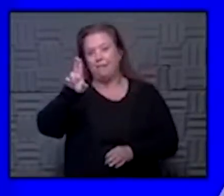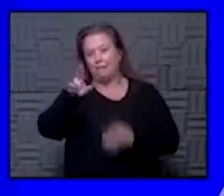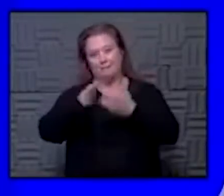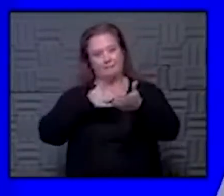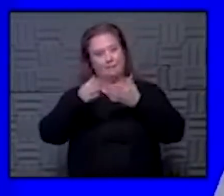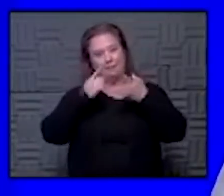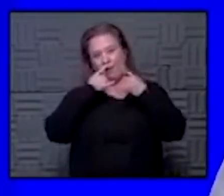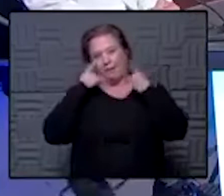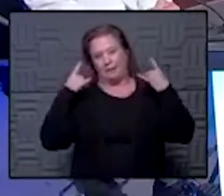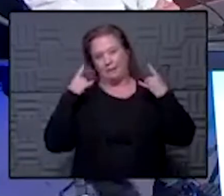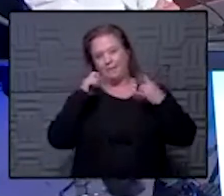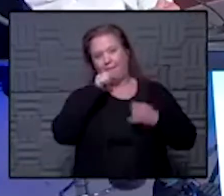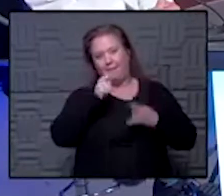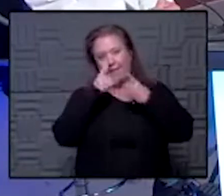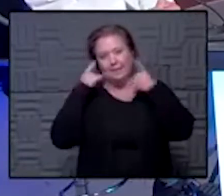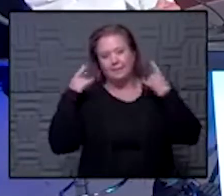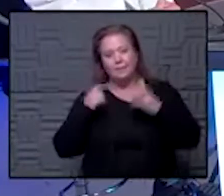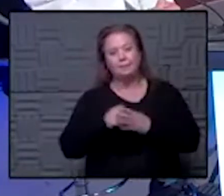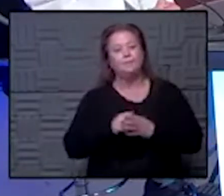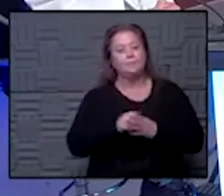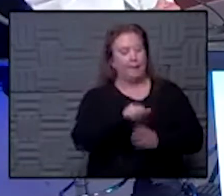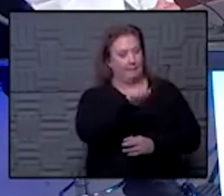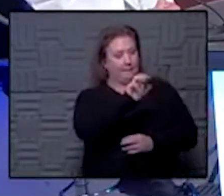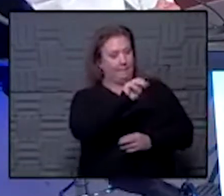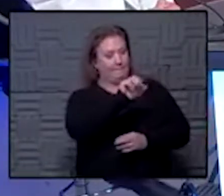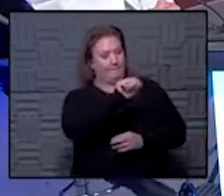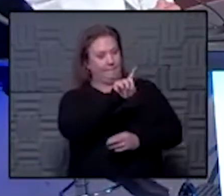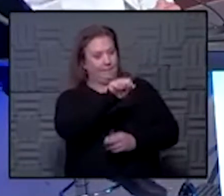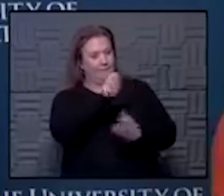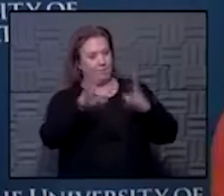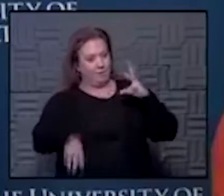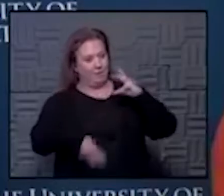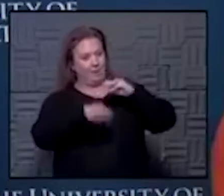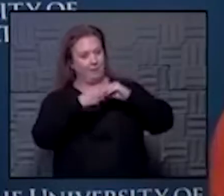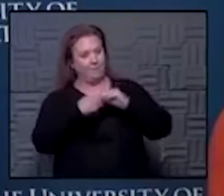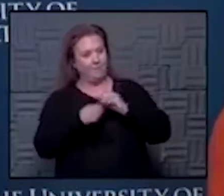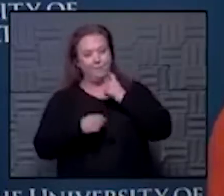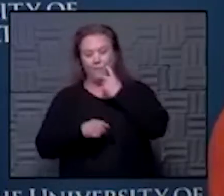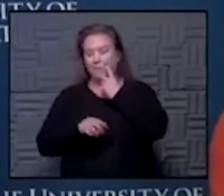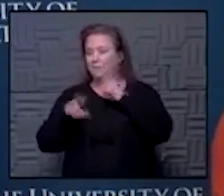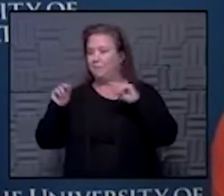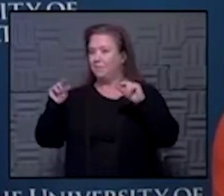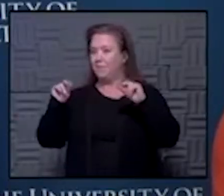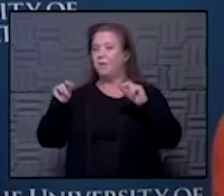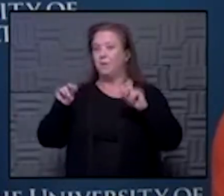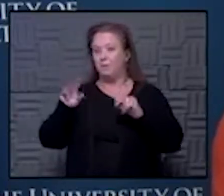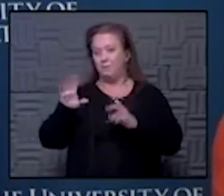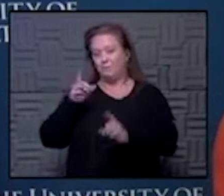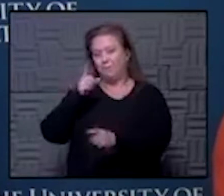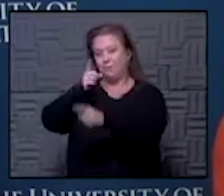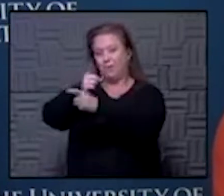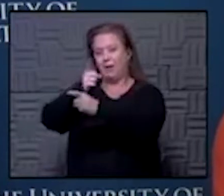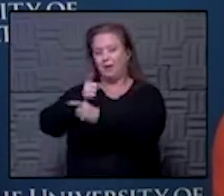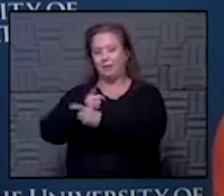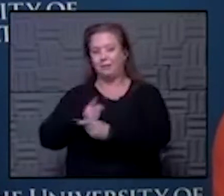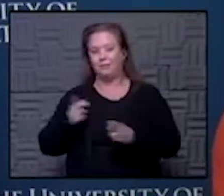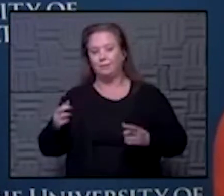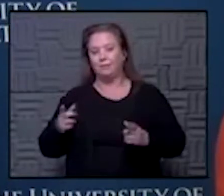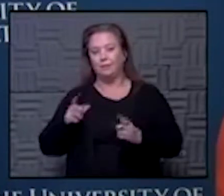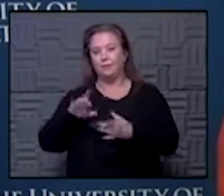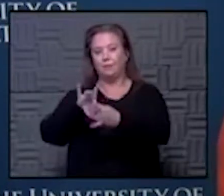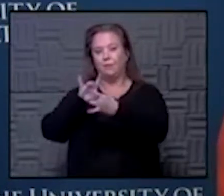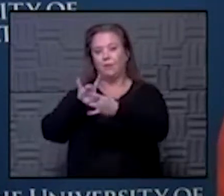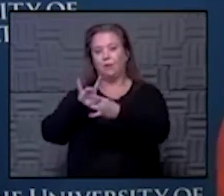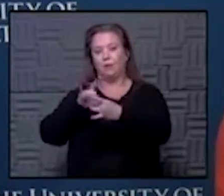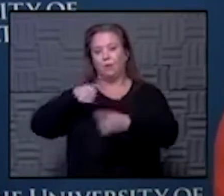mask use. Amanda, I see you nodding your head. You want to add? I don't have anything to add. He's right on as in regards to the way